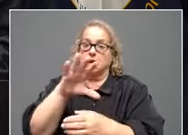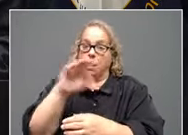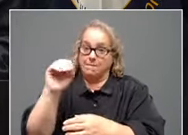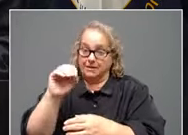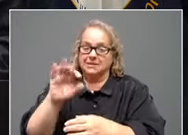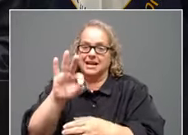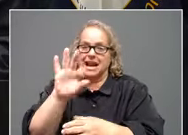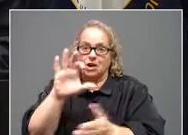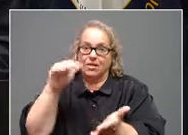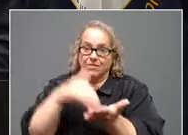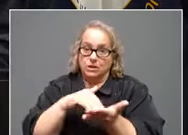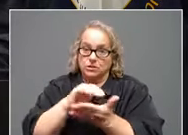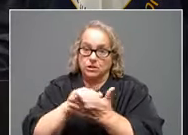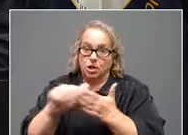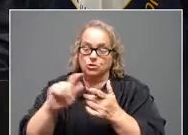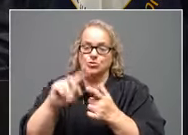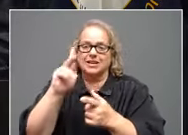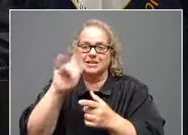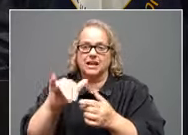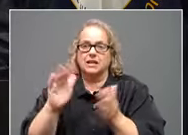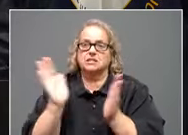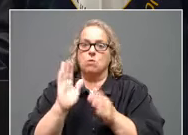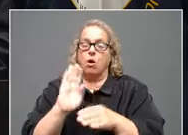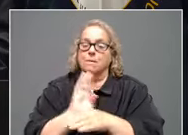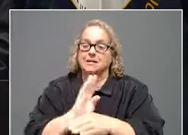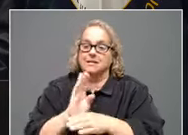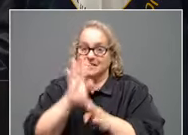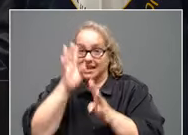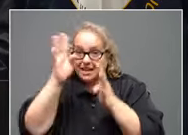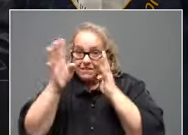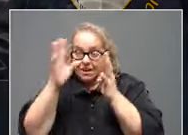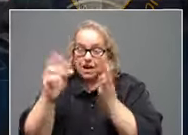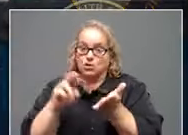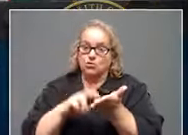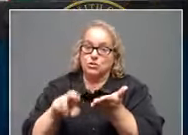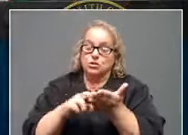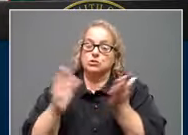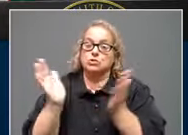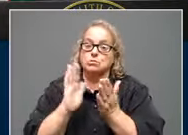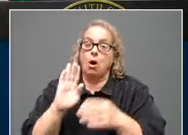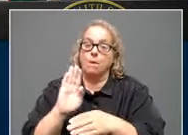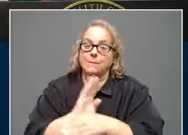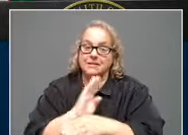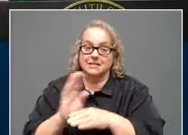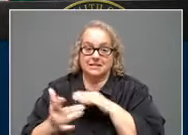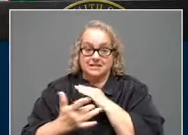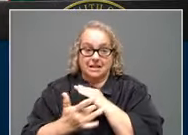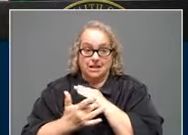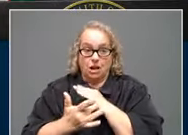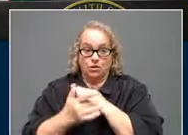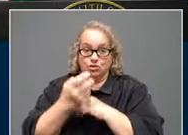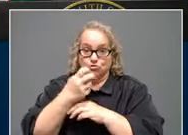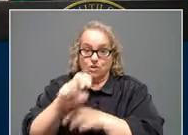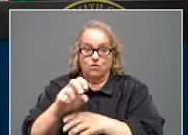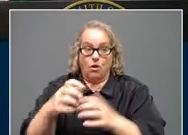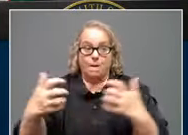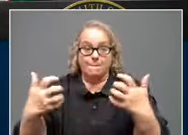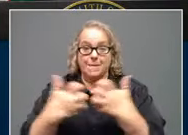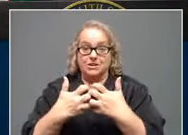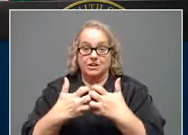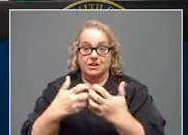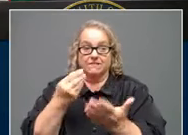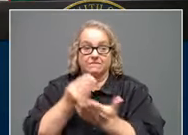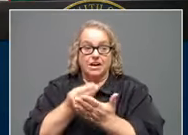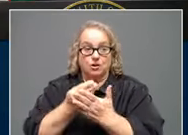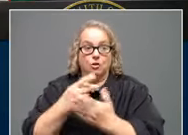the Kentucky Small Business Innovation Research and Small Business Technology Transfer Matching Funds Program. That's all one title. That is a